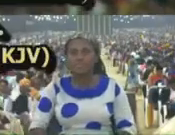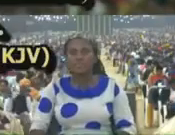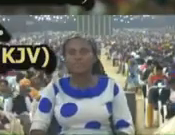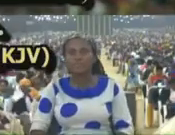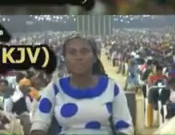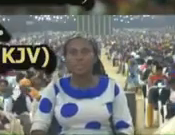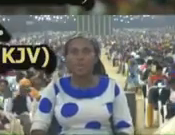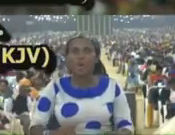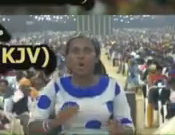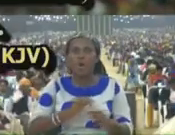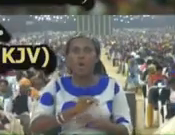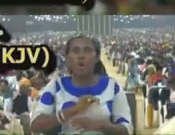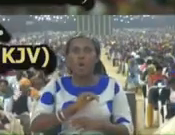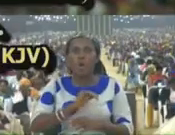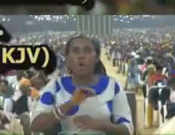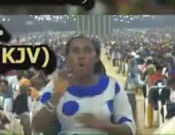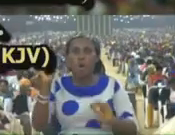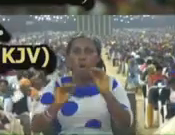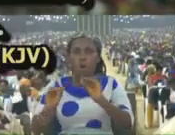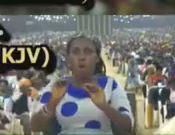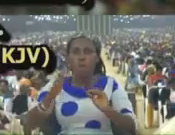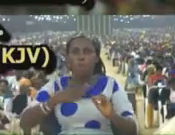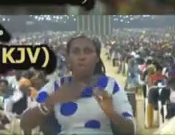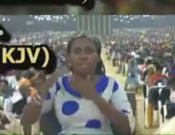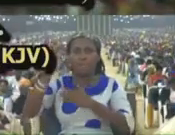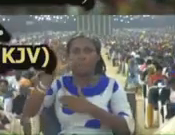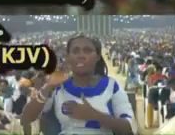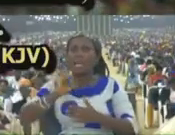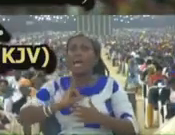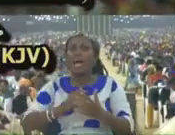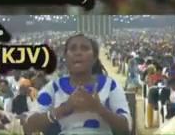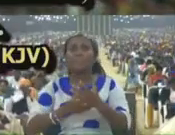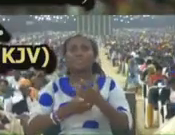oh my God, I trust in thee.